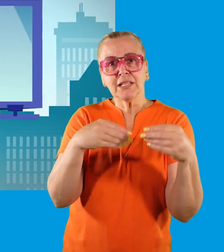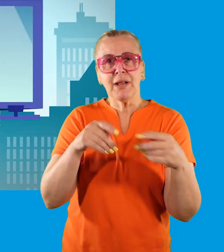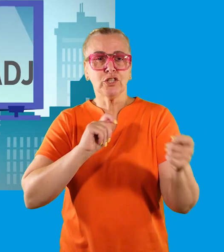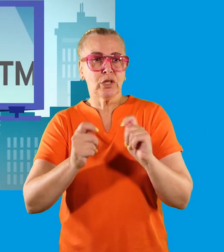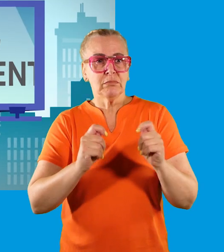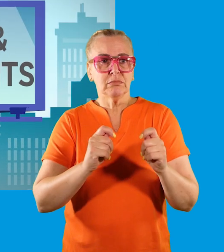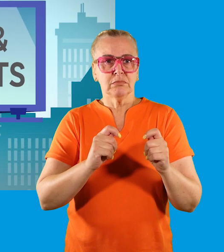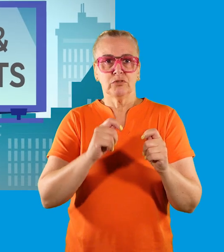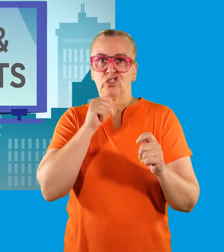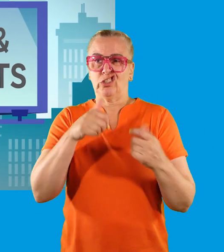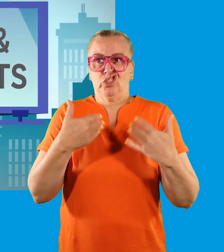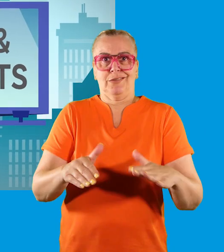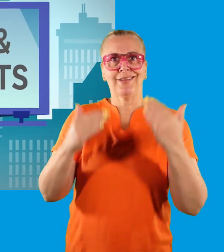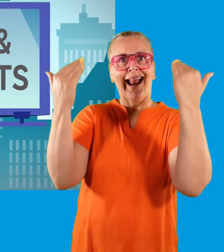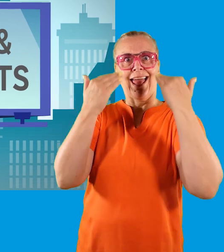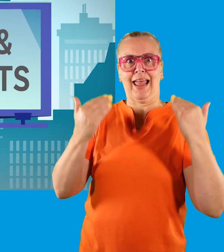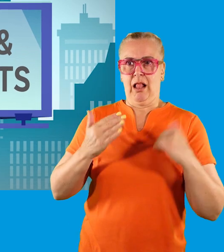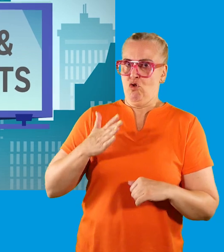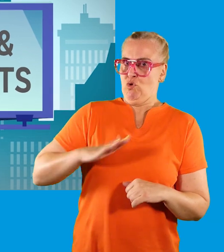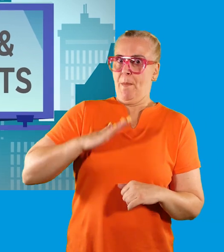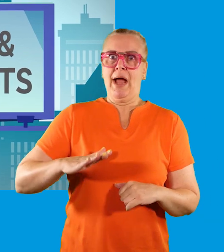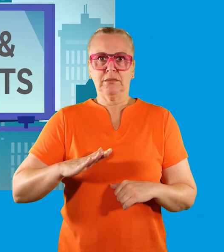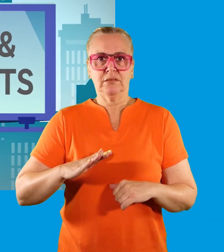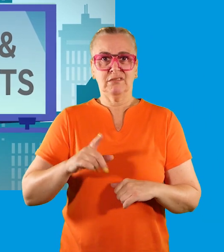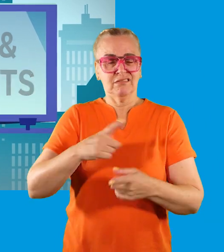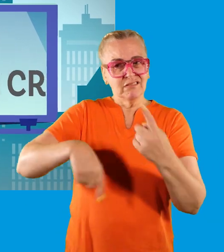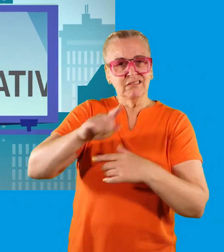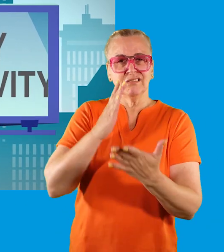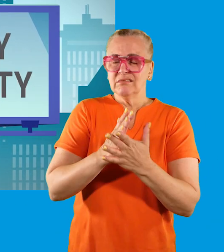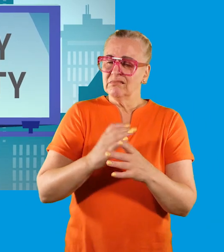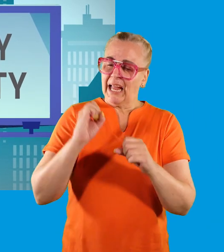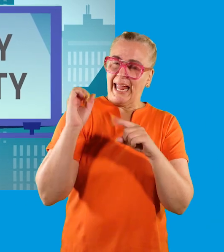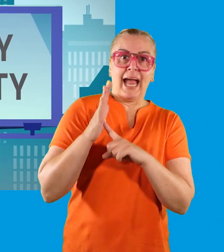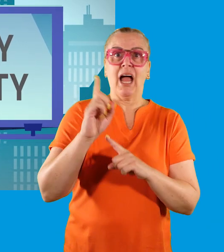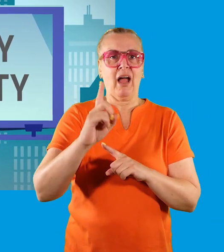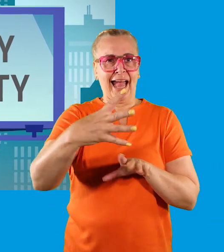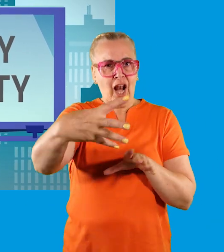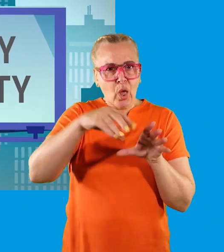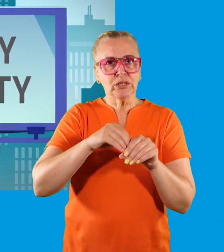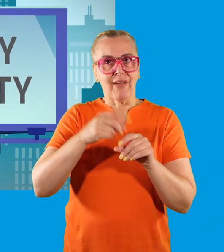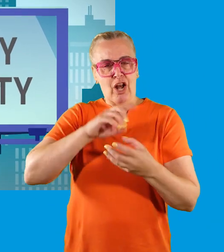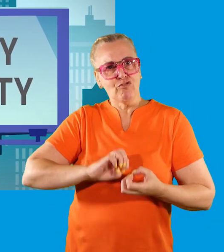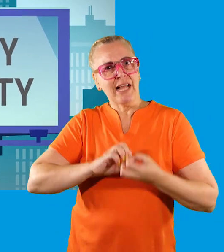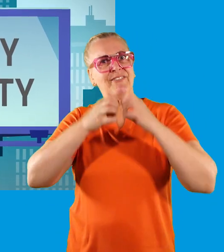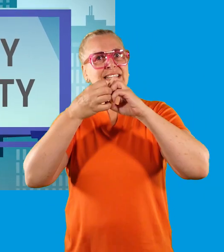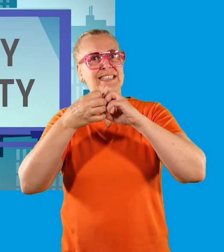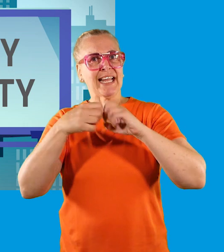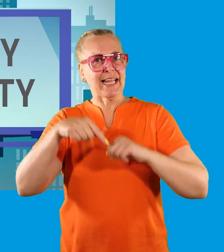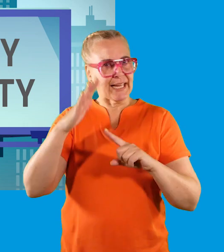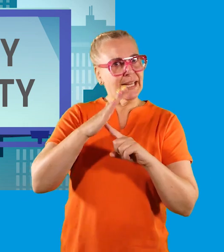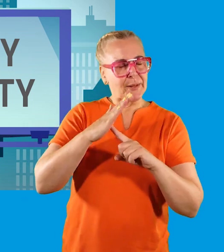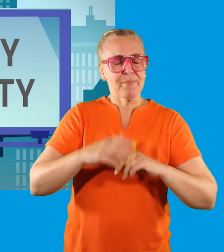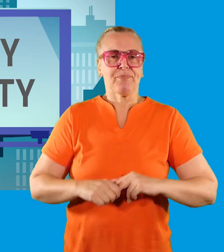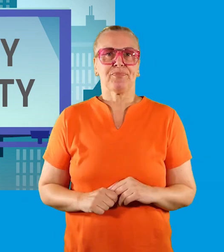Flexibility and adjustments are not just a legal requirement. They are key for inclusivity and creativity.